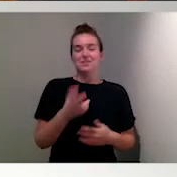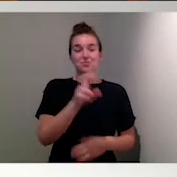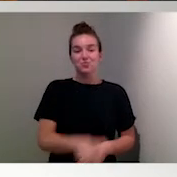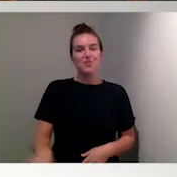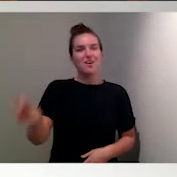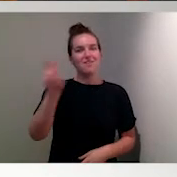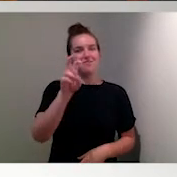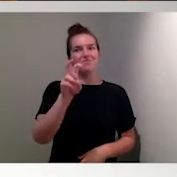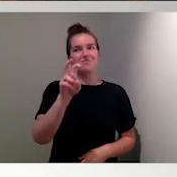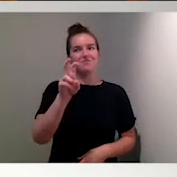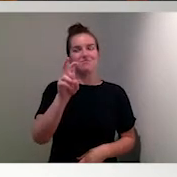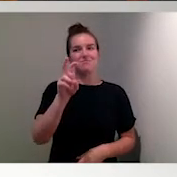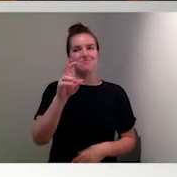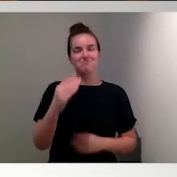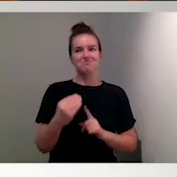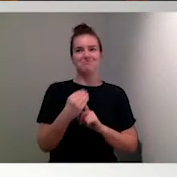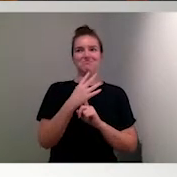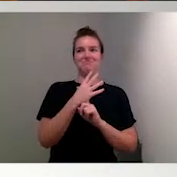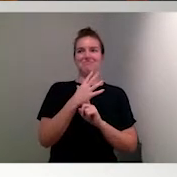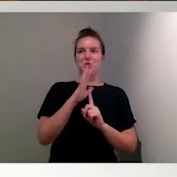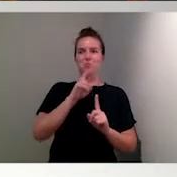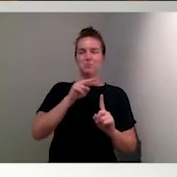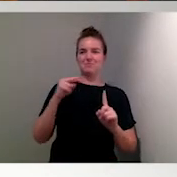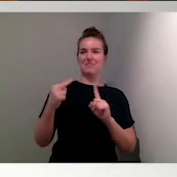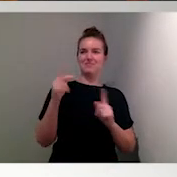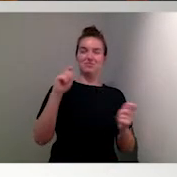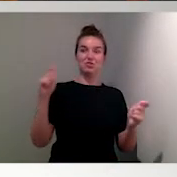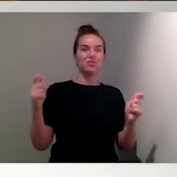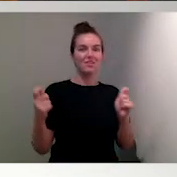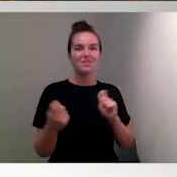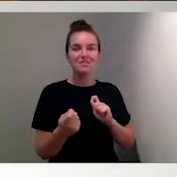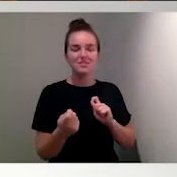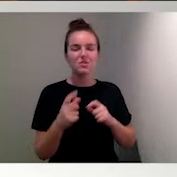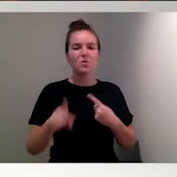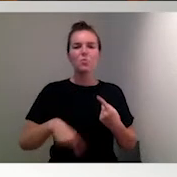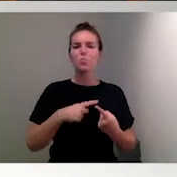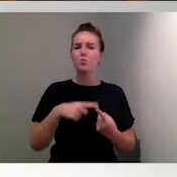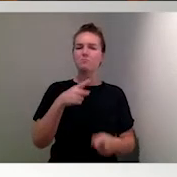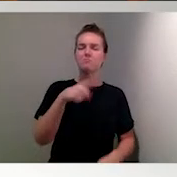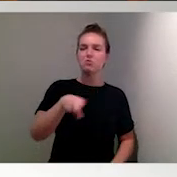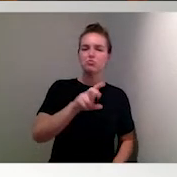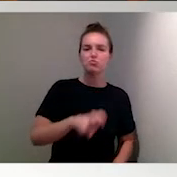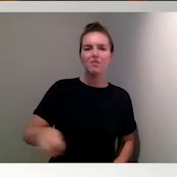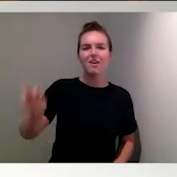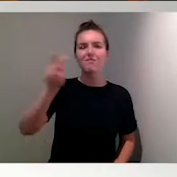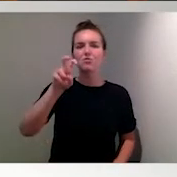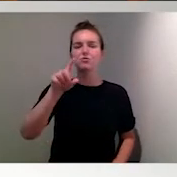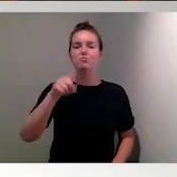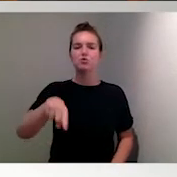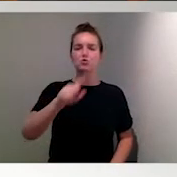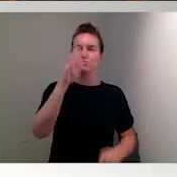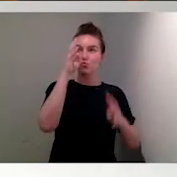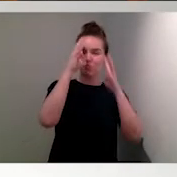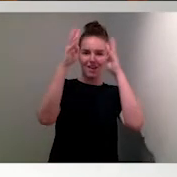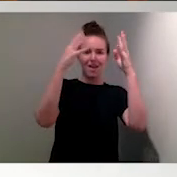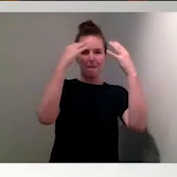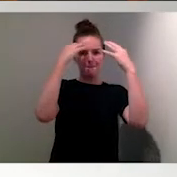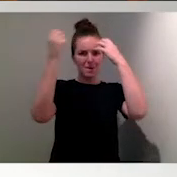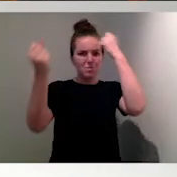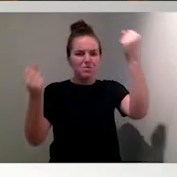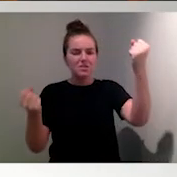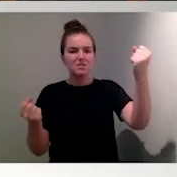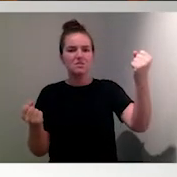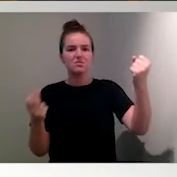you travel, when you create those memories, when you do things and you have these